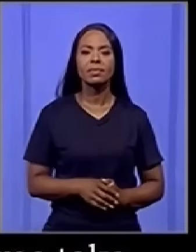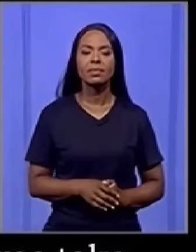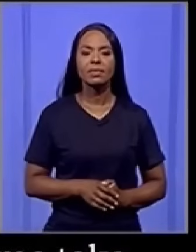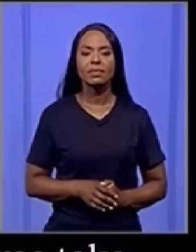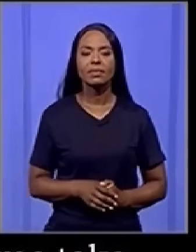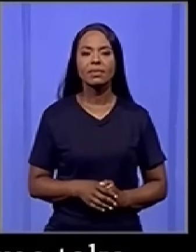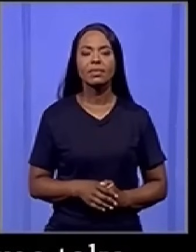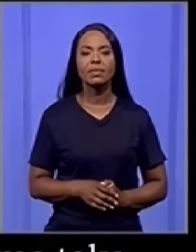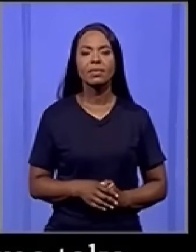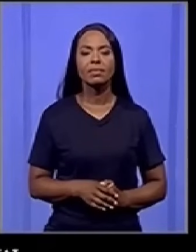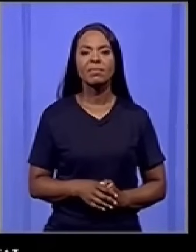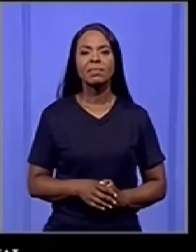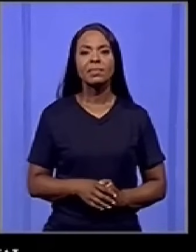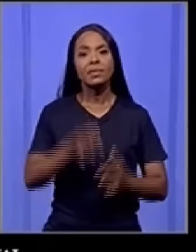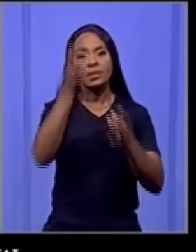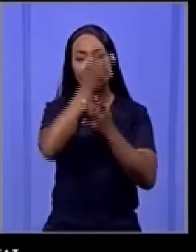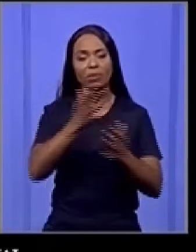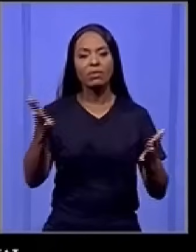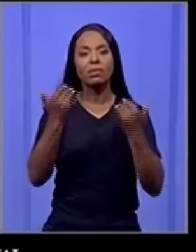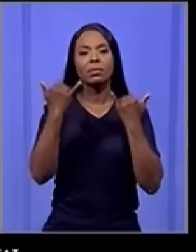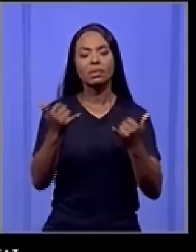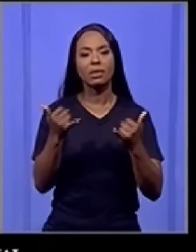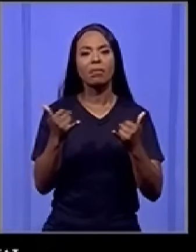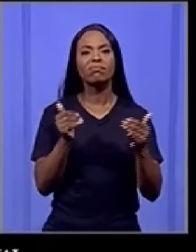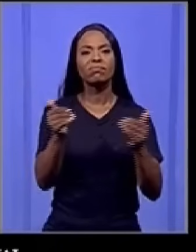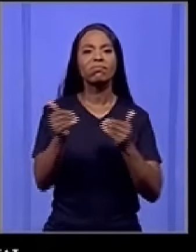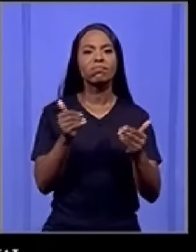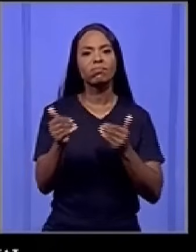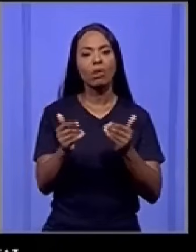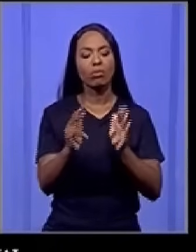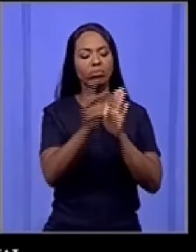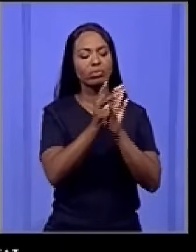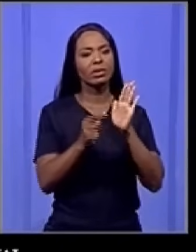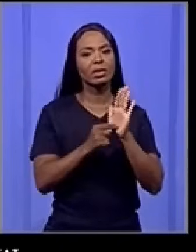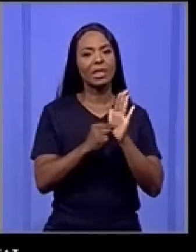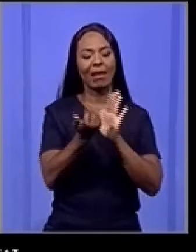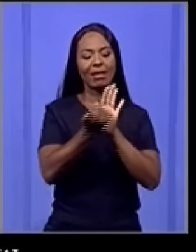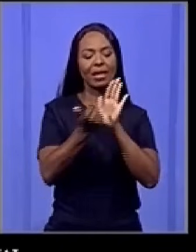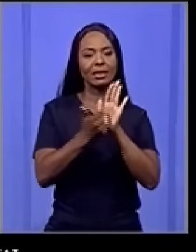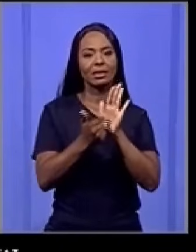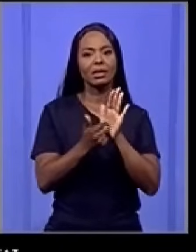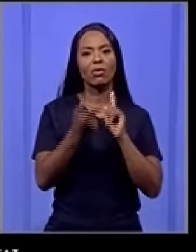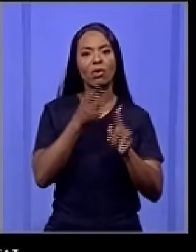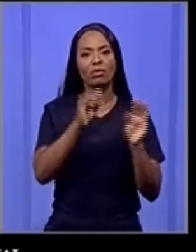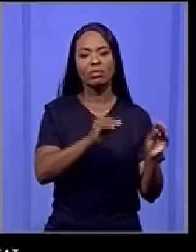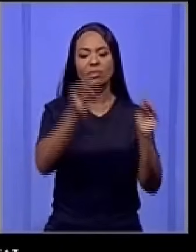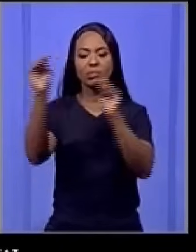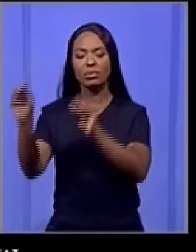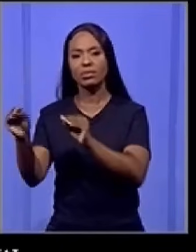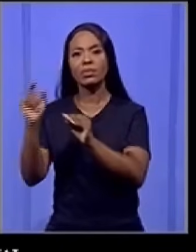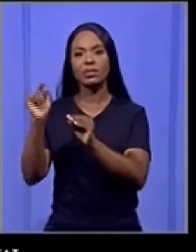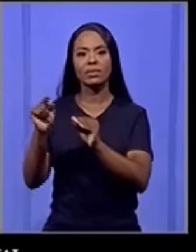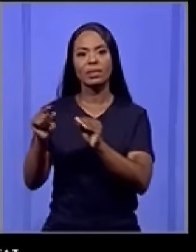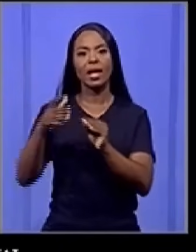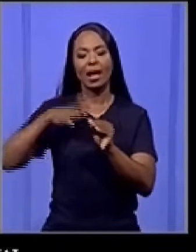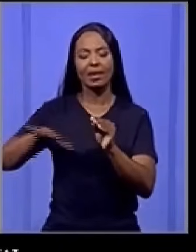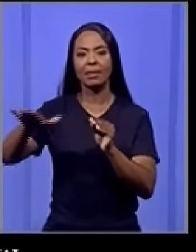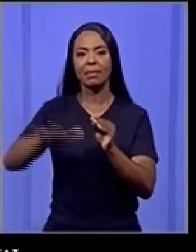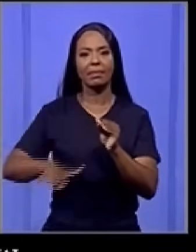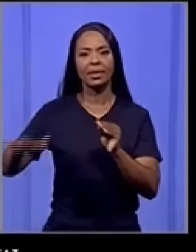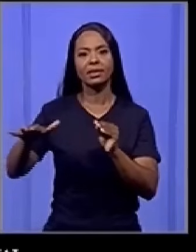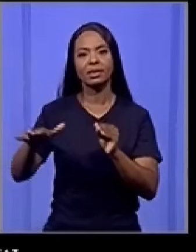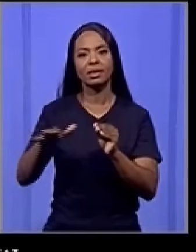se itsisiwe fa morero wa go tsamaisiwa ga ditau go tswa mo lefelong le lengwe go ya go le lengwe go laoliwa